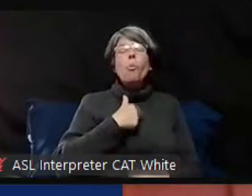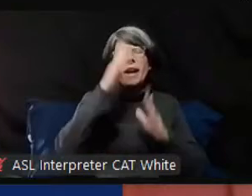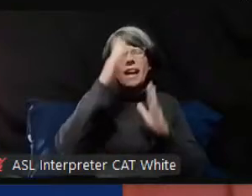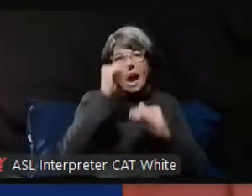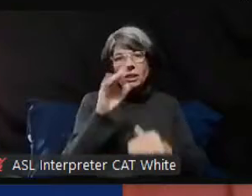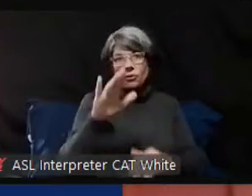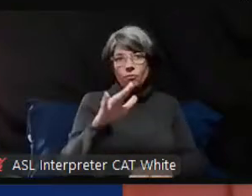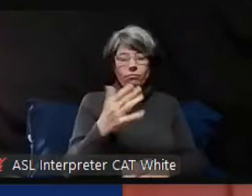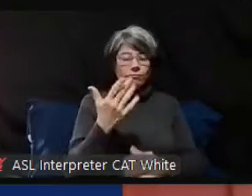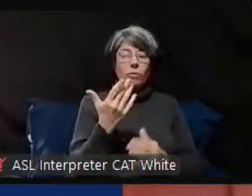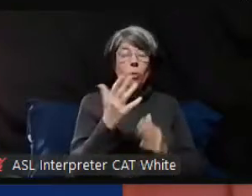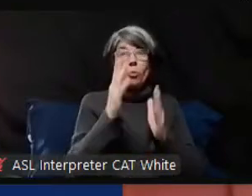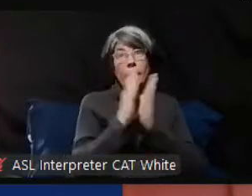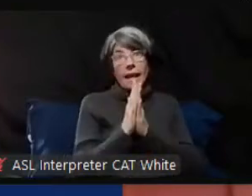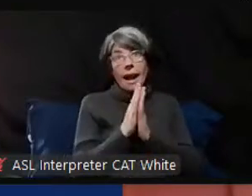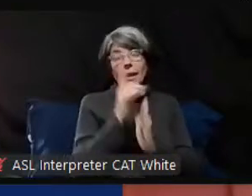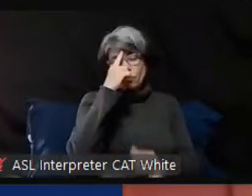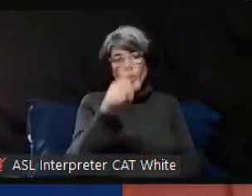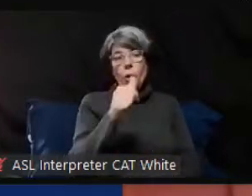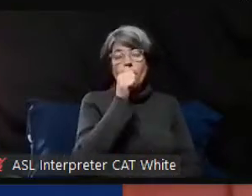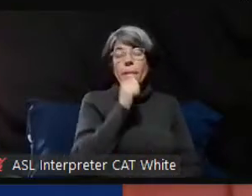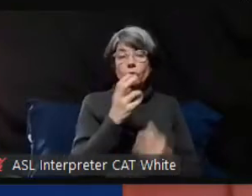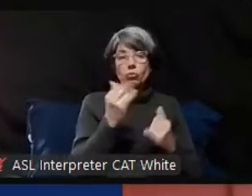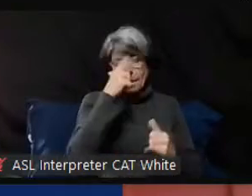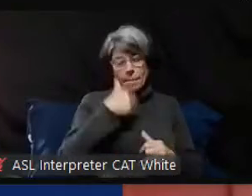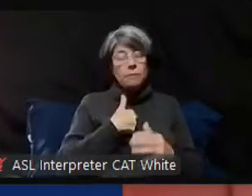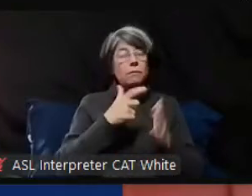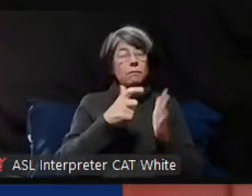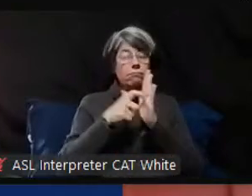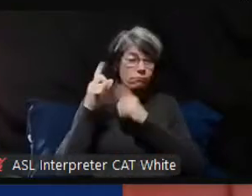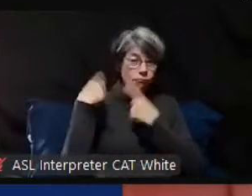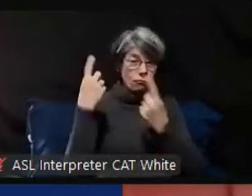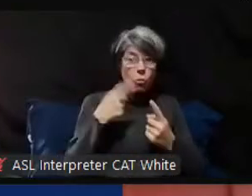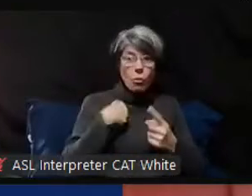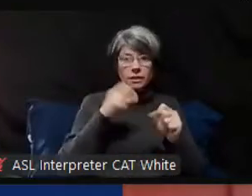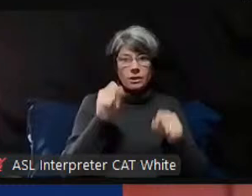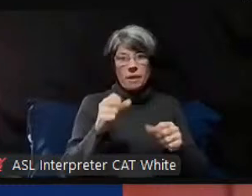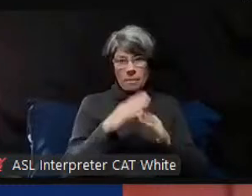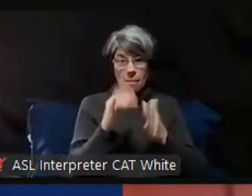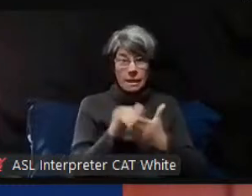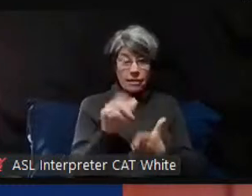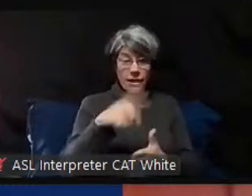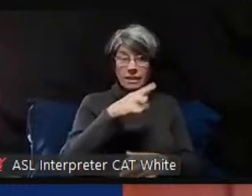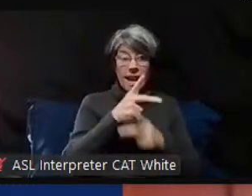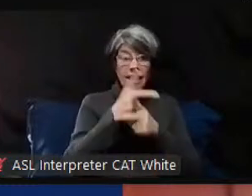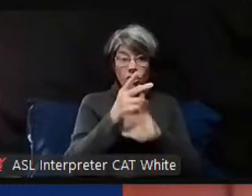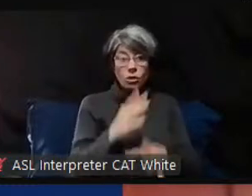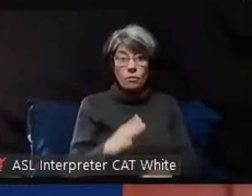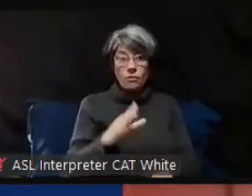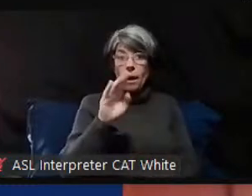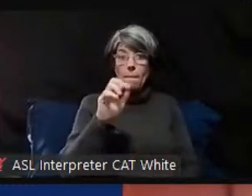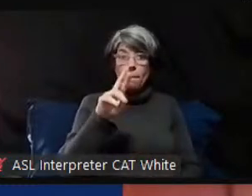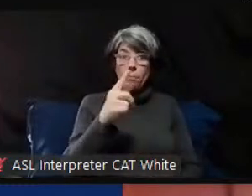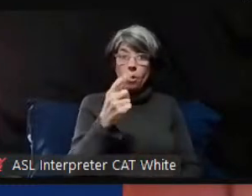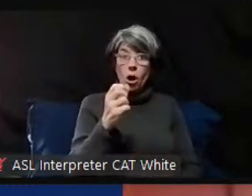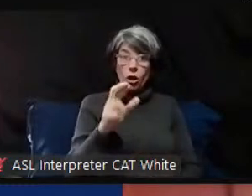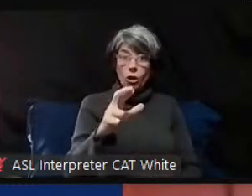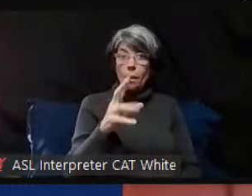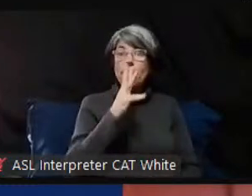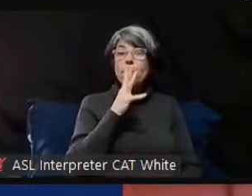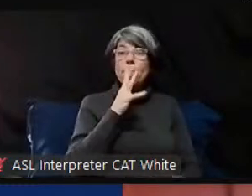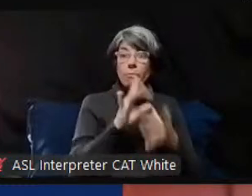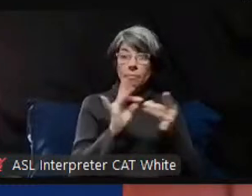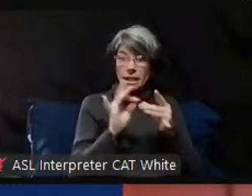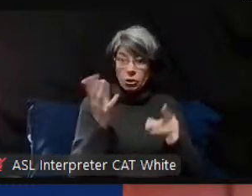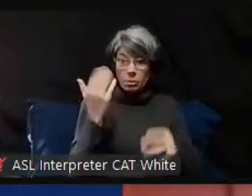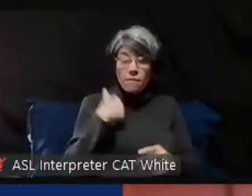is complicated work and it will take some time to complete these adjustments. As Supervisor Barger mentioned at the beginning of our meeting, additional tax